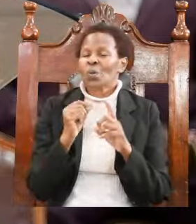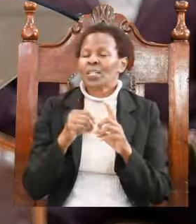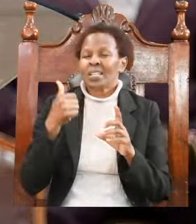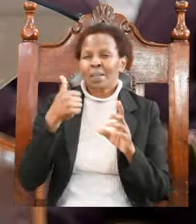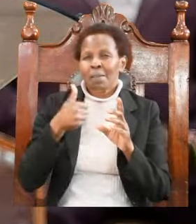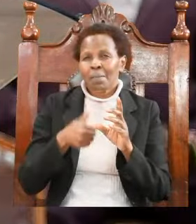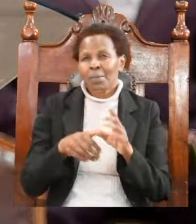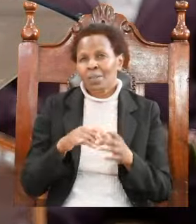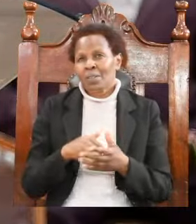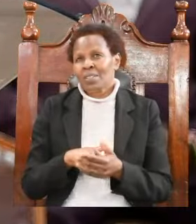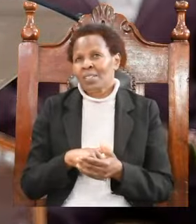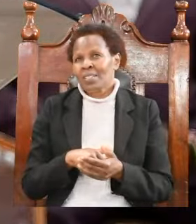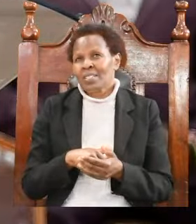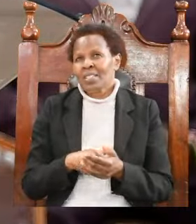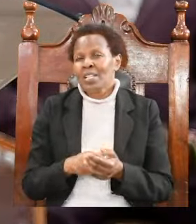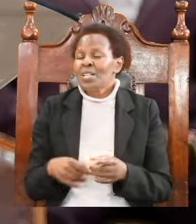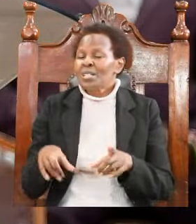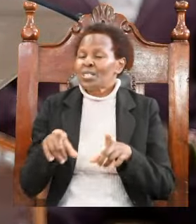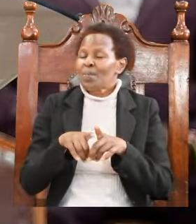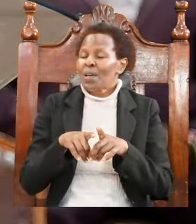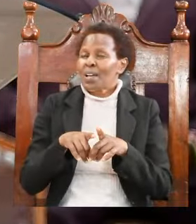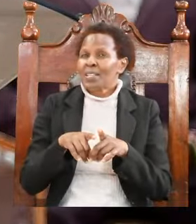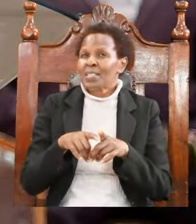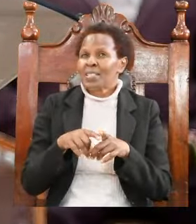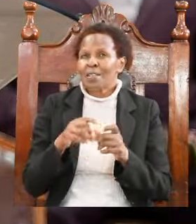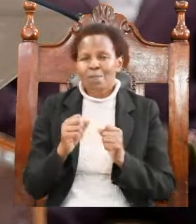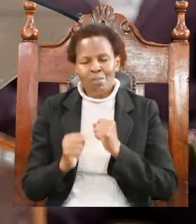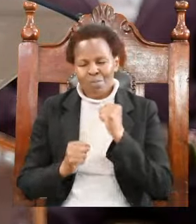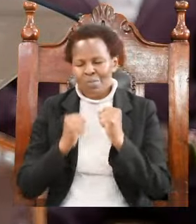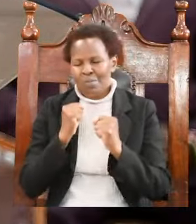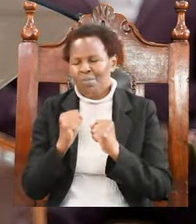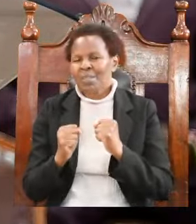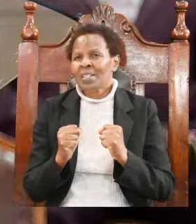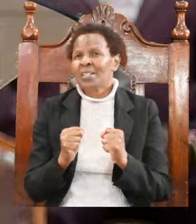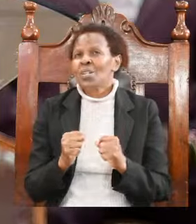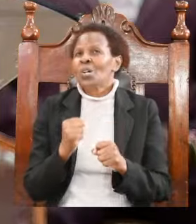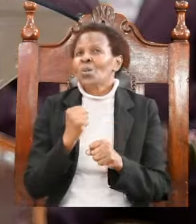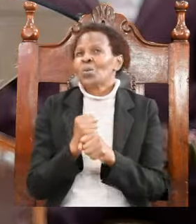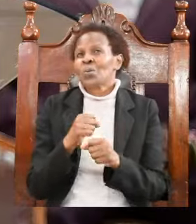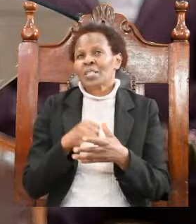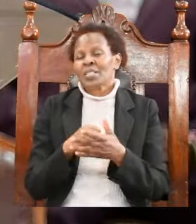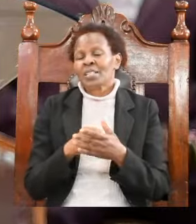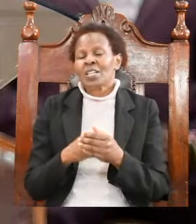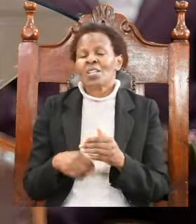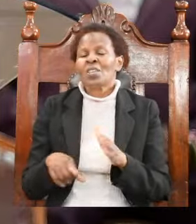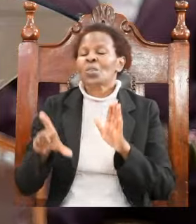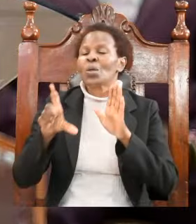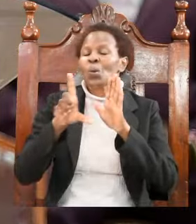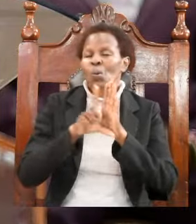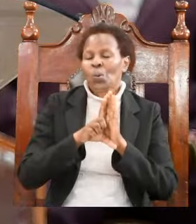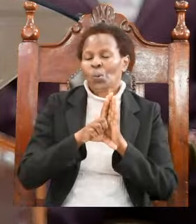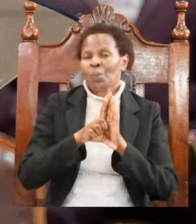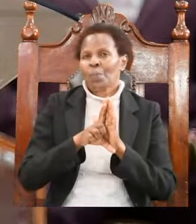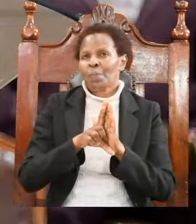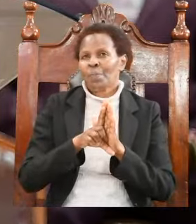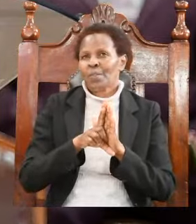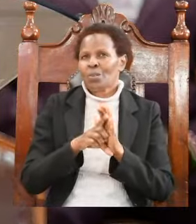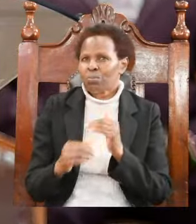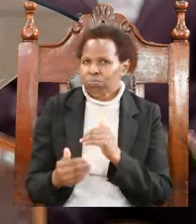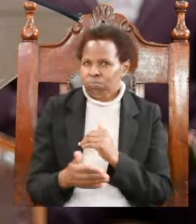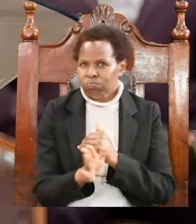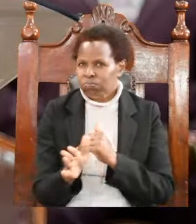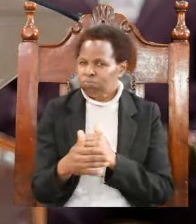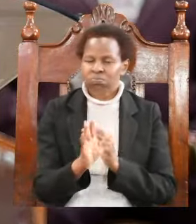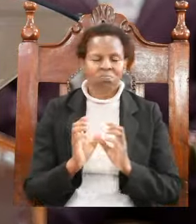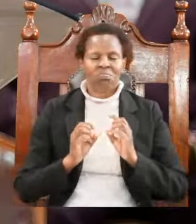remember, just as an athlete, that you have to run according to the rules. Si kupitia katikati,